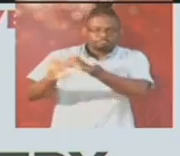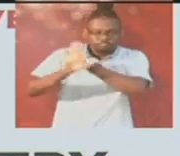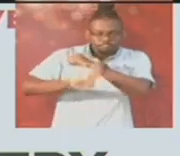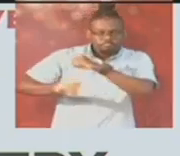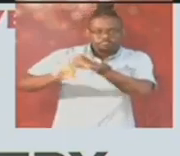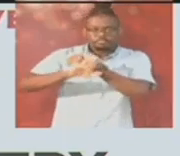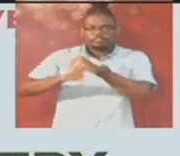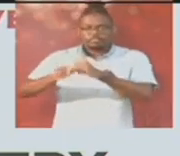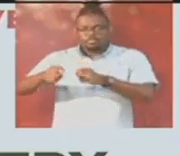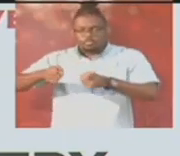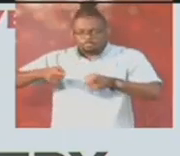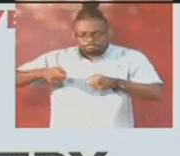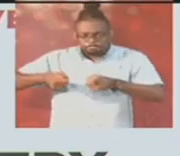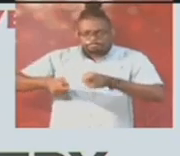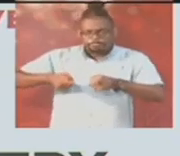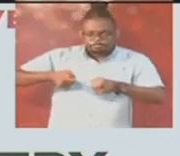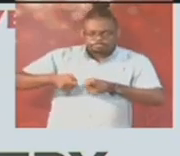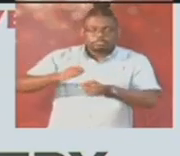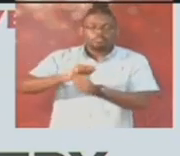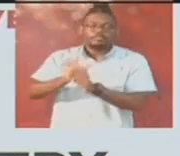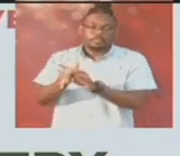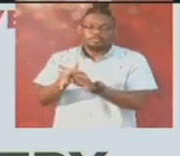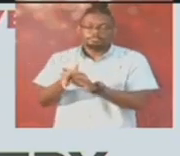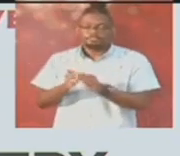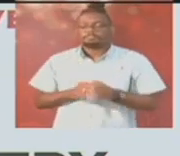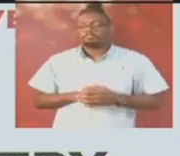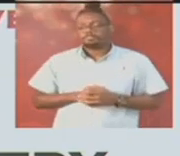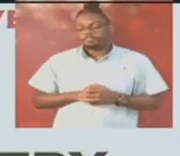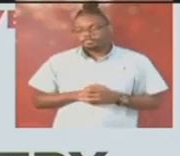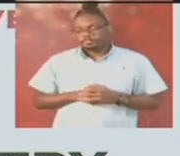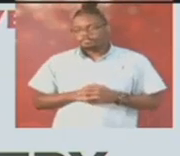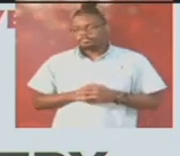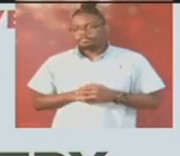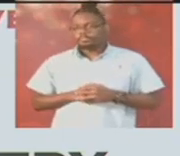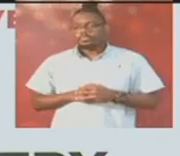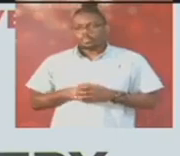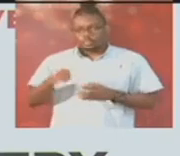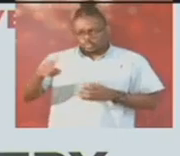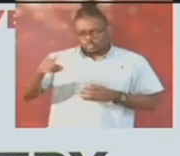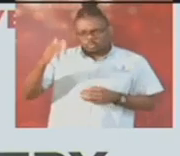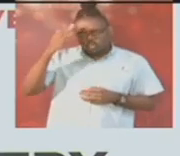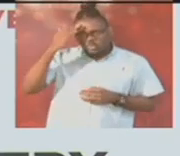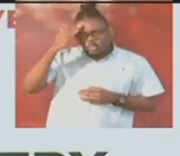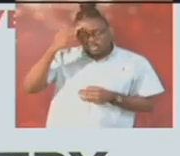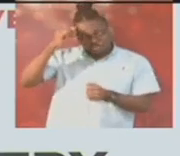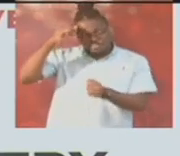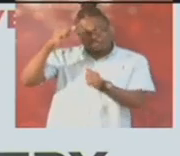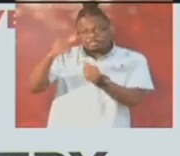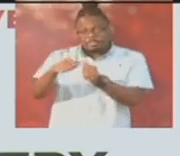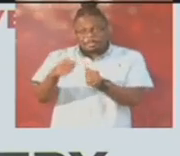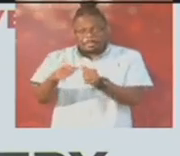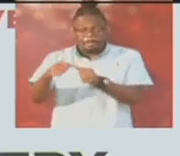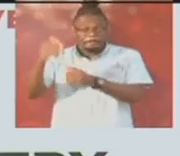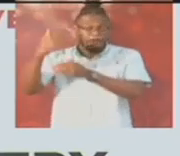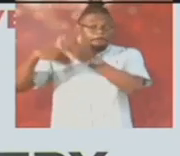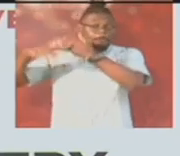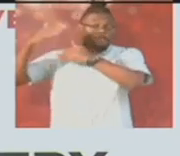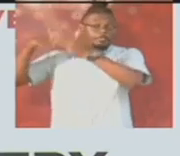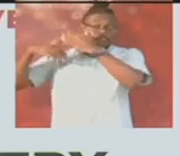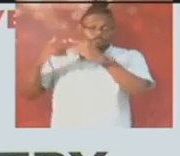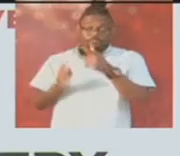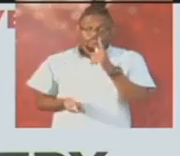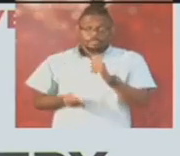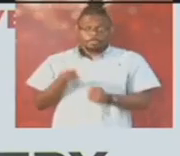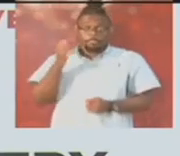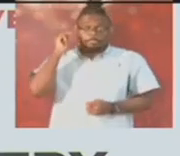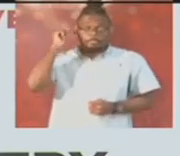spread of COVID-19. You may recall that in Trinidad and Tobago, we received